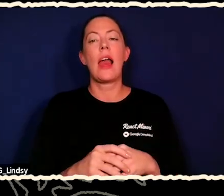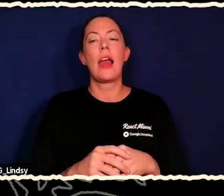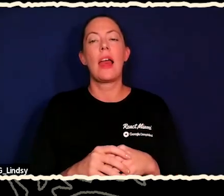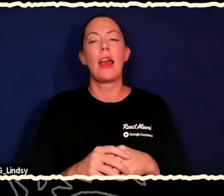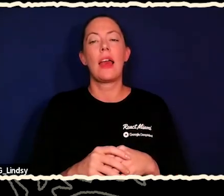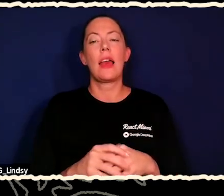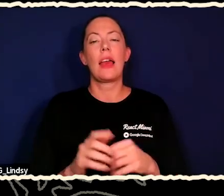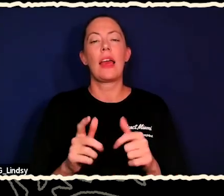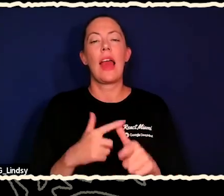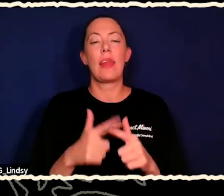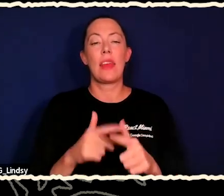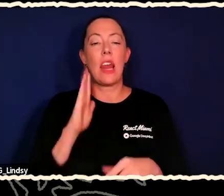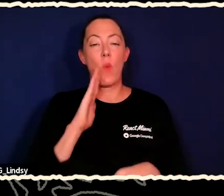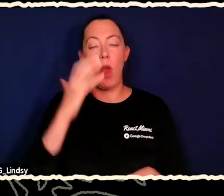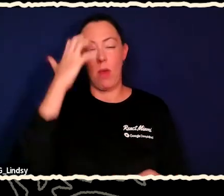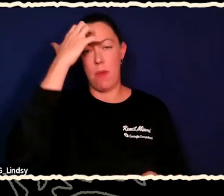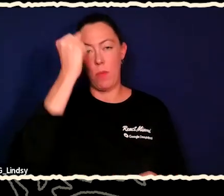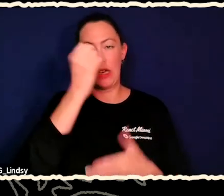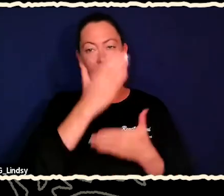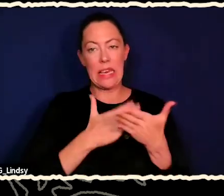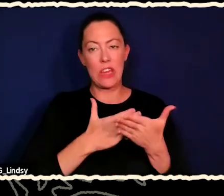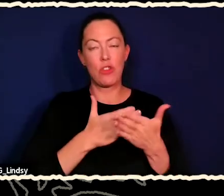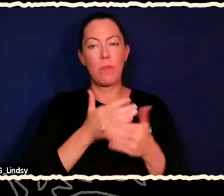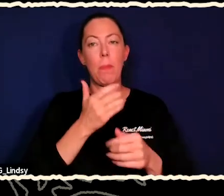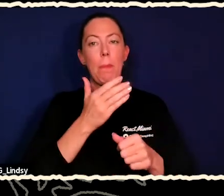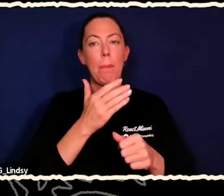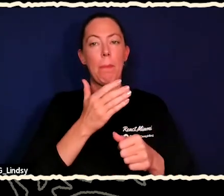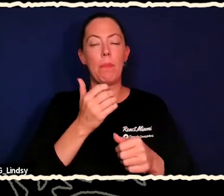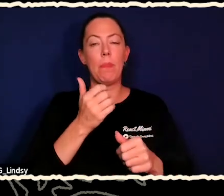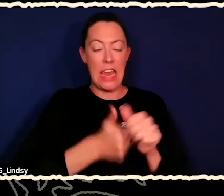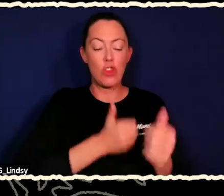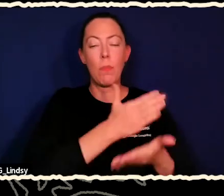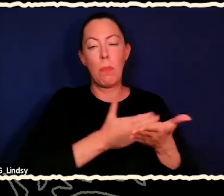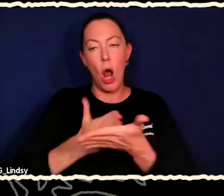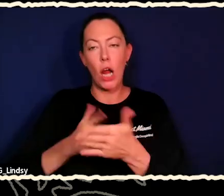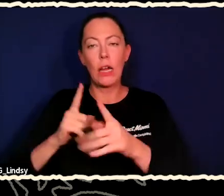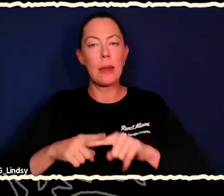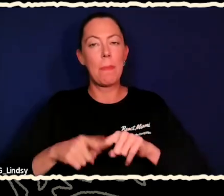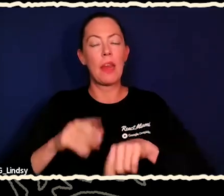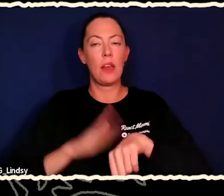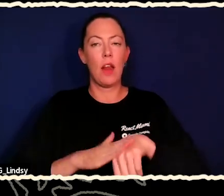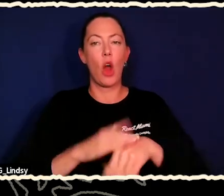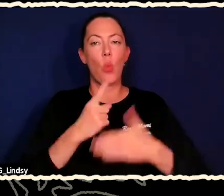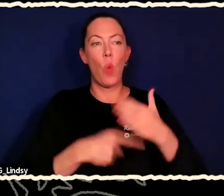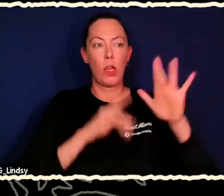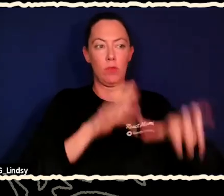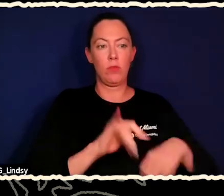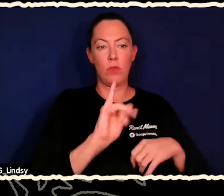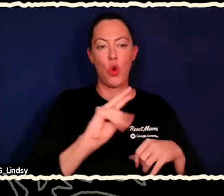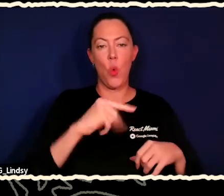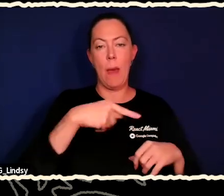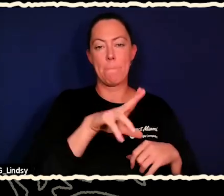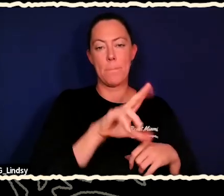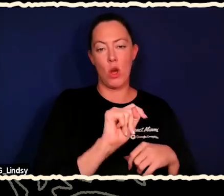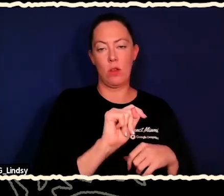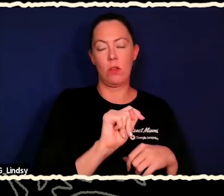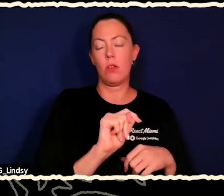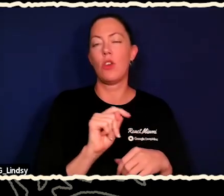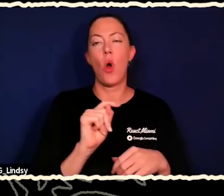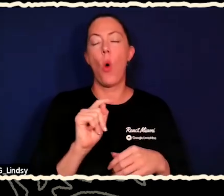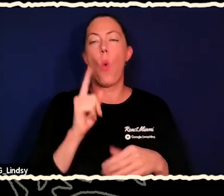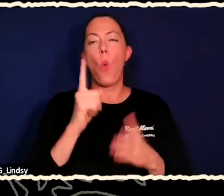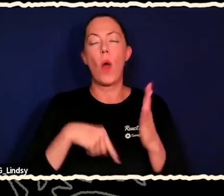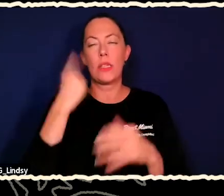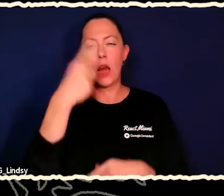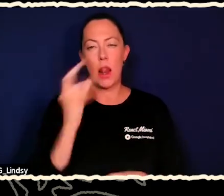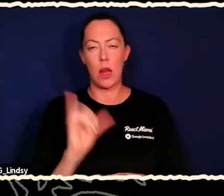memoize each section based on the inputs. So what does this look like in practice? Here we have a very